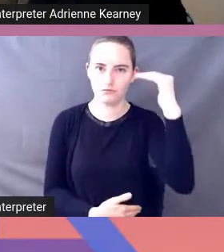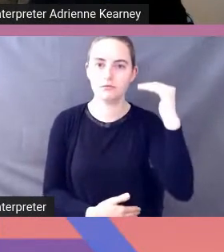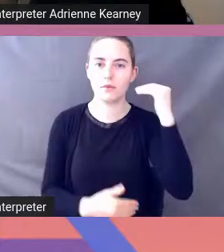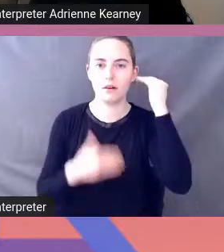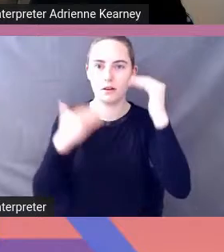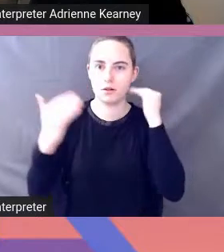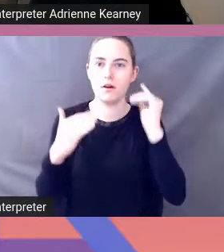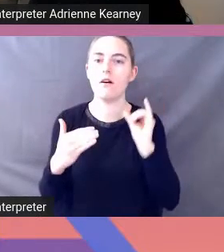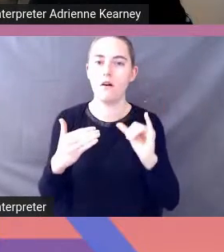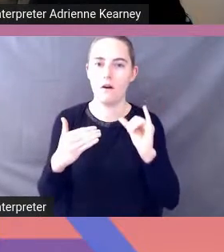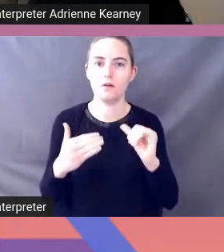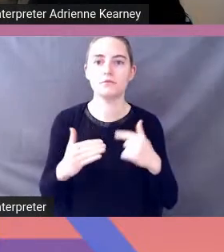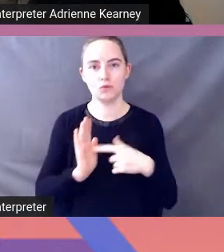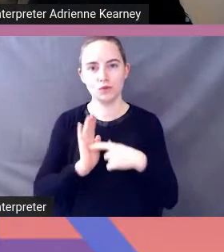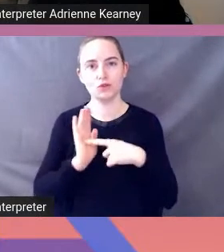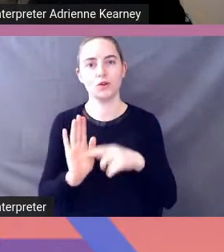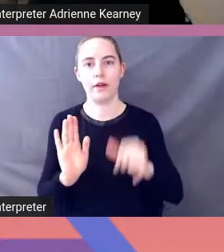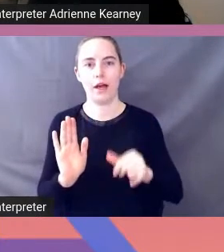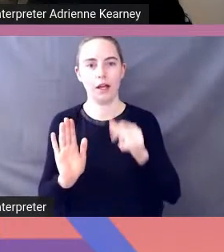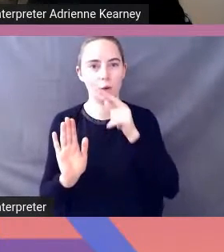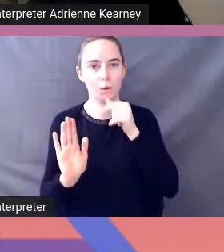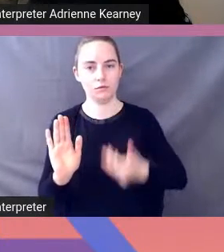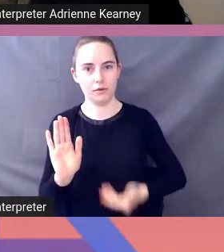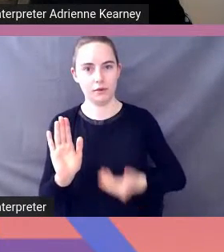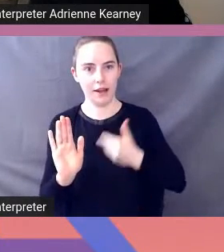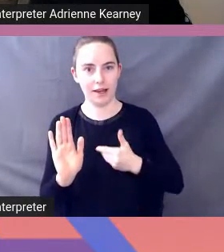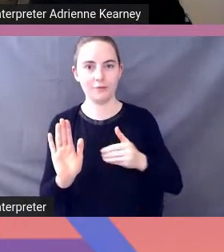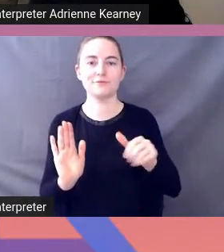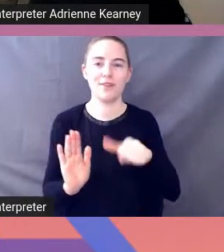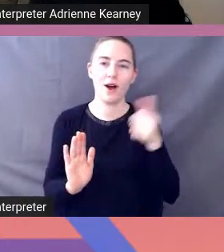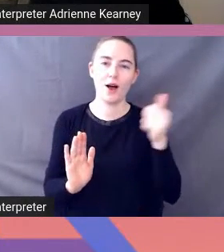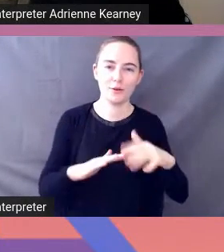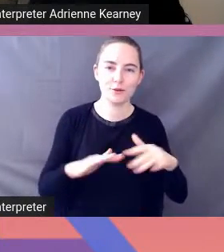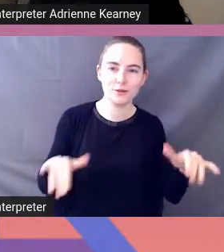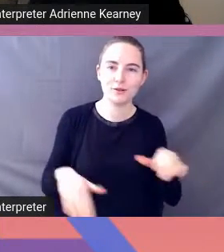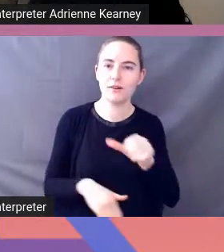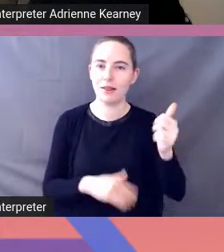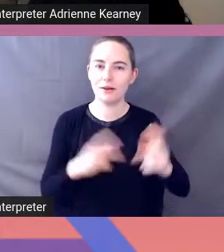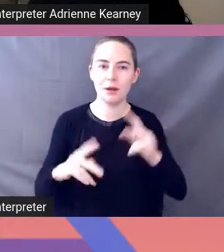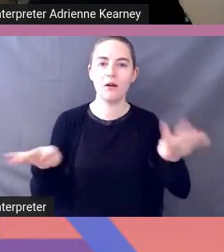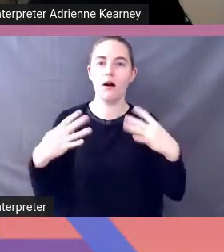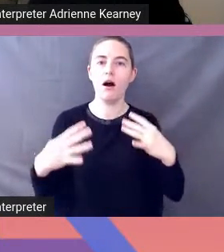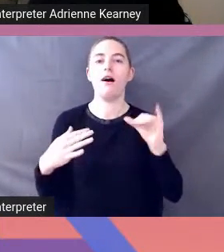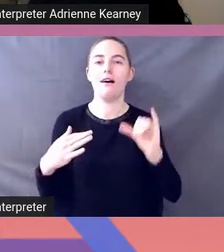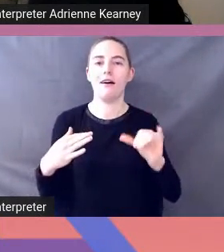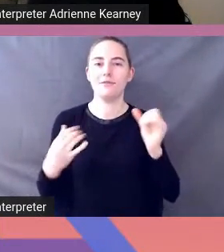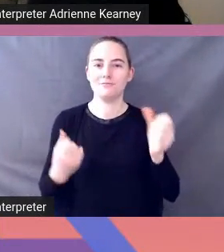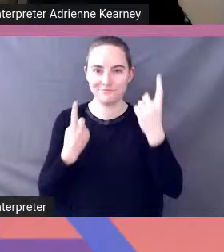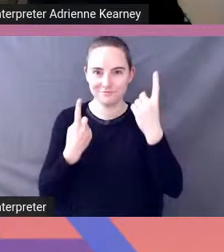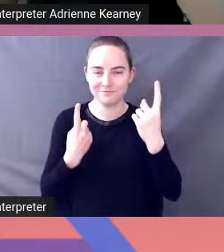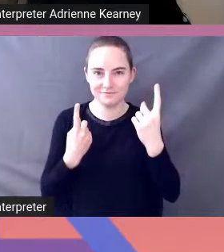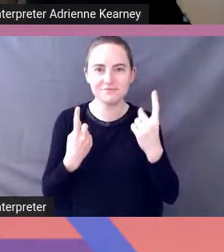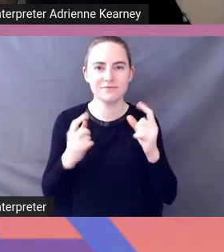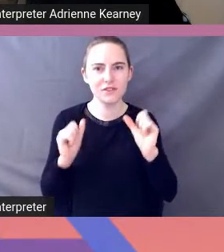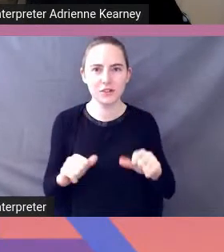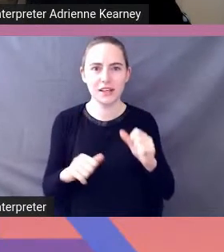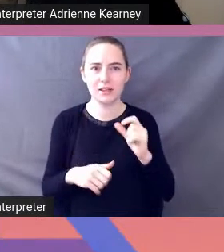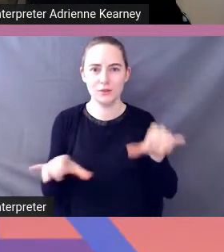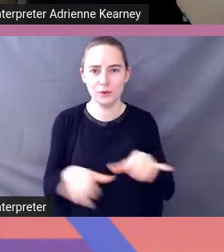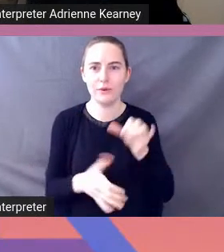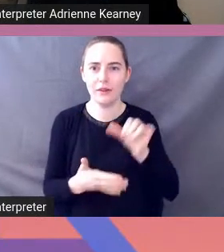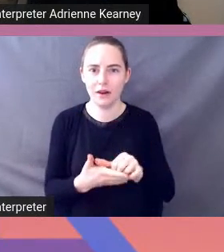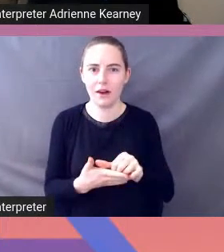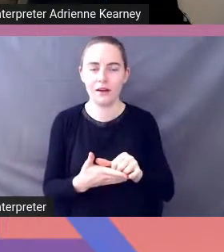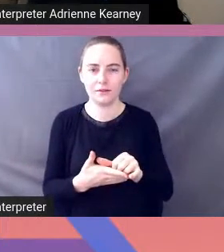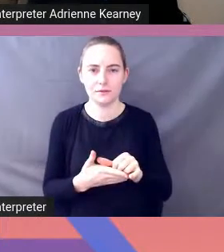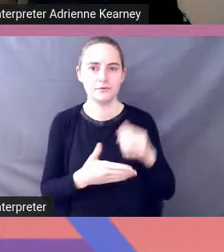can be the person that's drawing the map as you're walking, so that when you get to the end of that journey, you can pass that on to somebody else, especially being Black